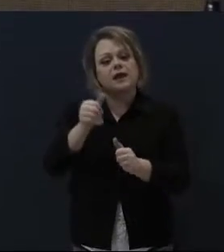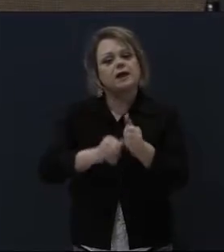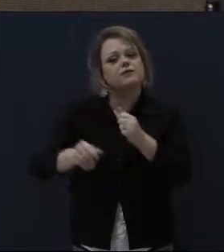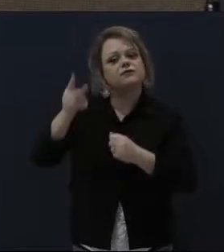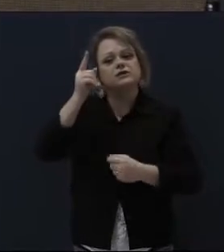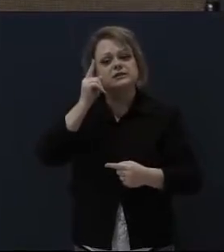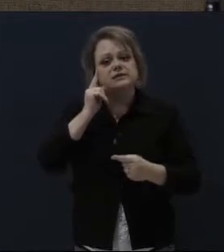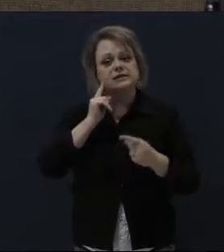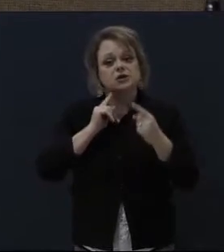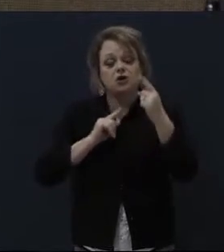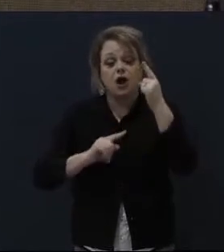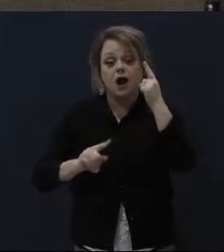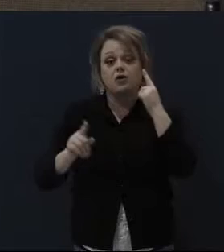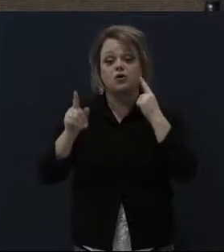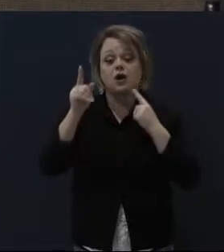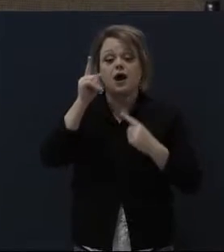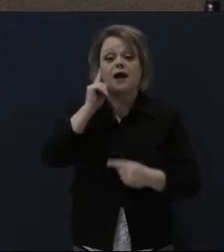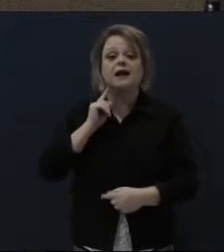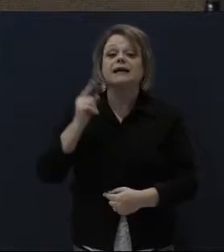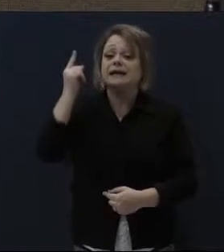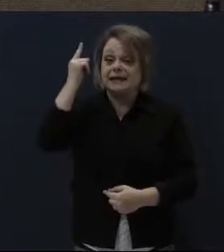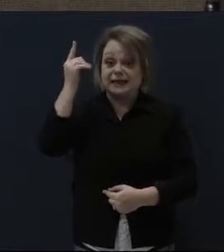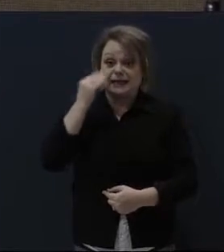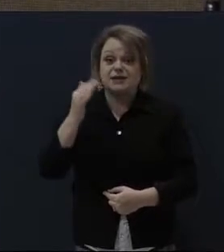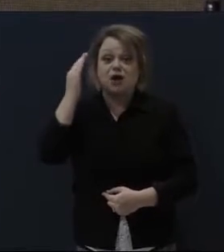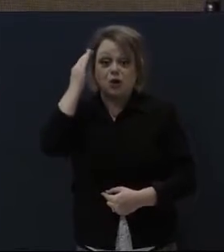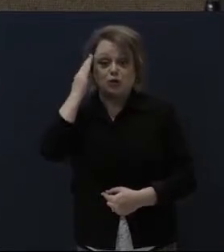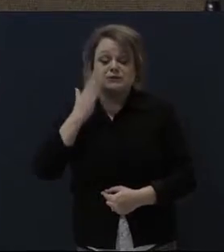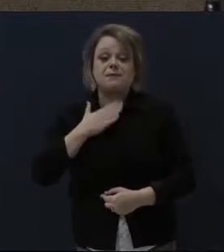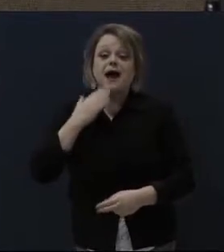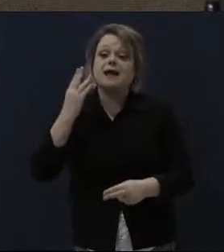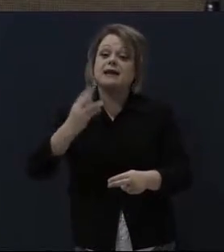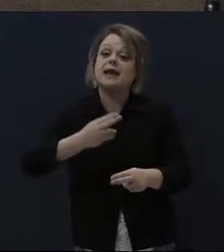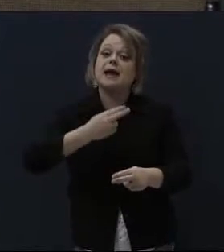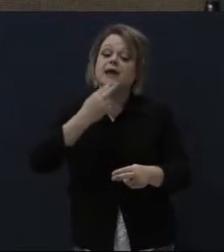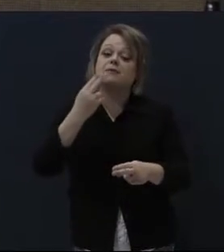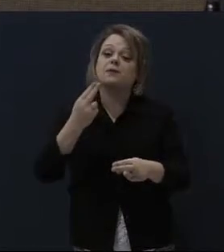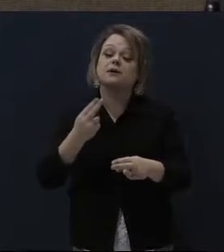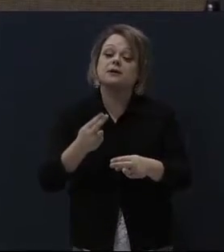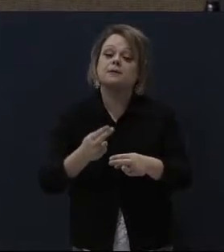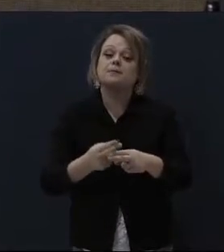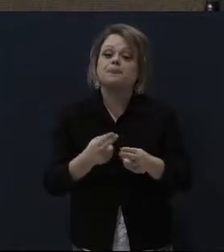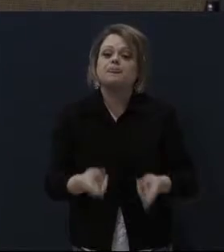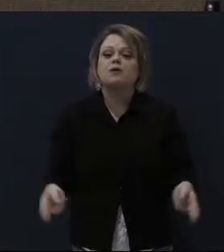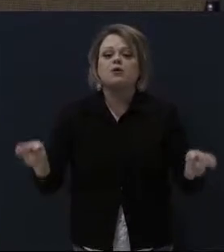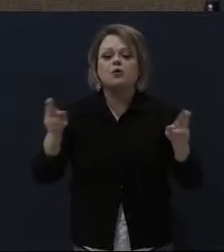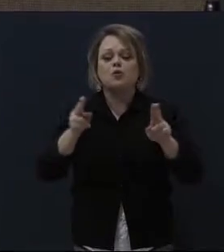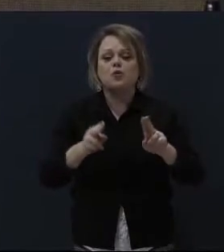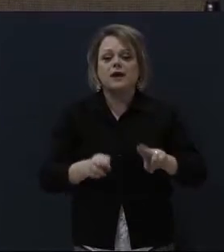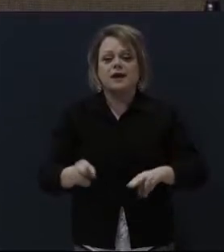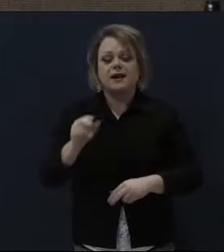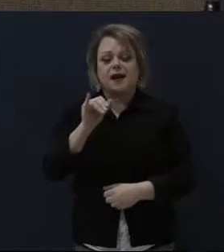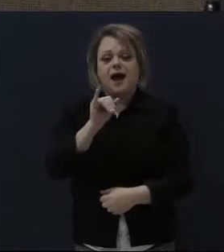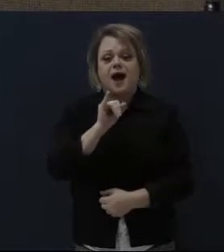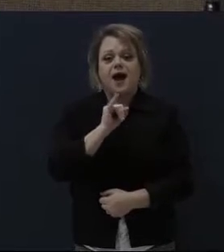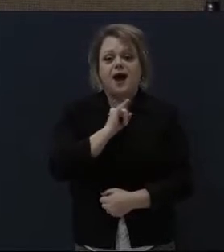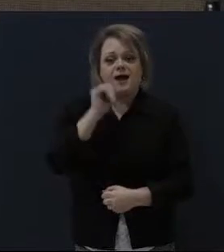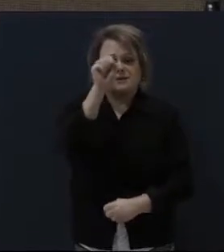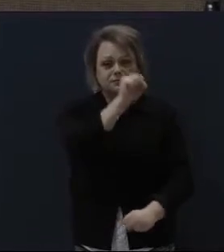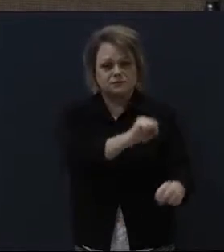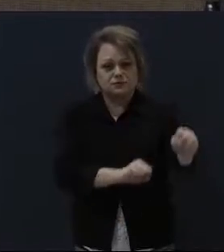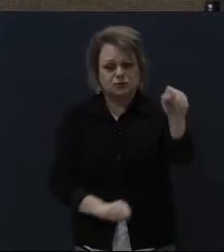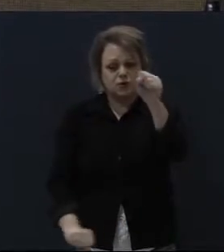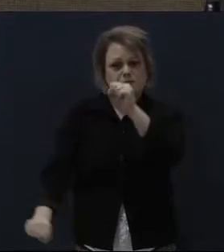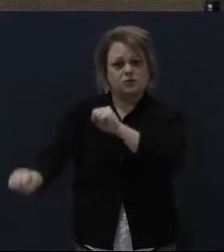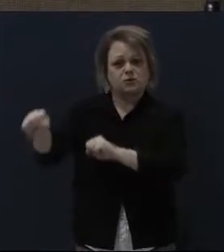I cry, he knows my name. When I'm overwhelmed by the